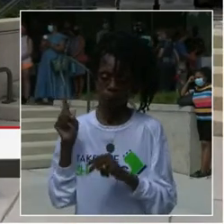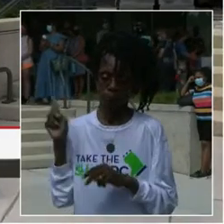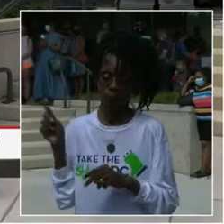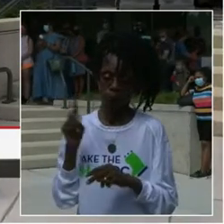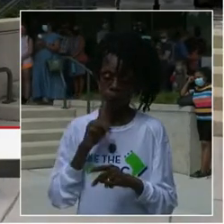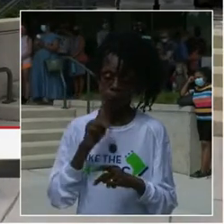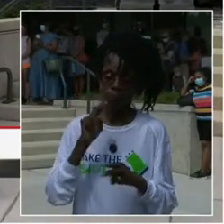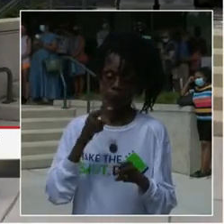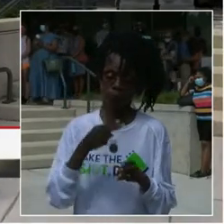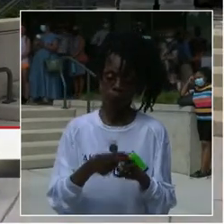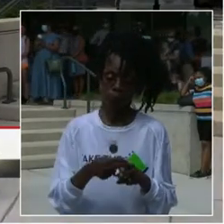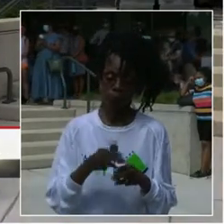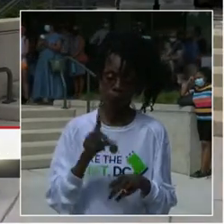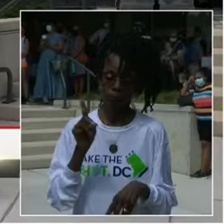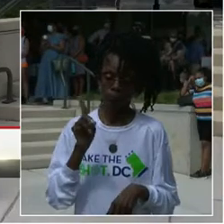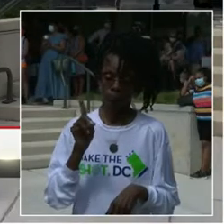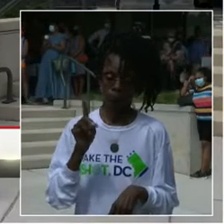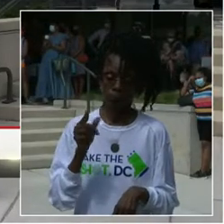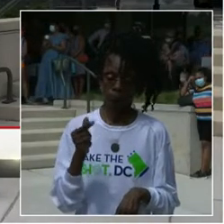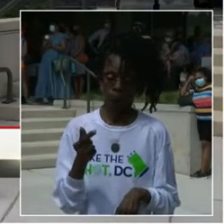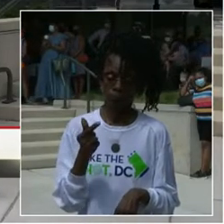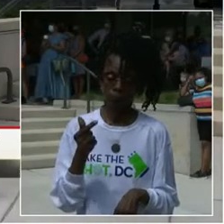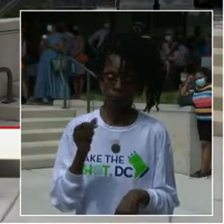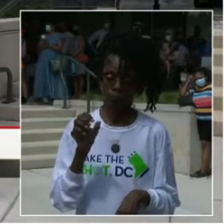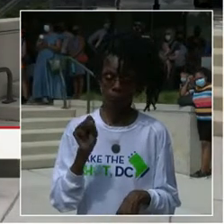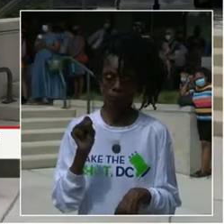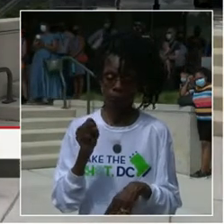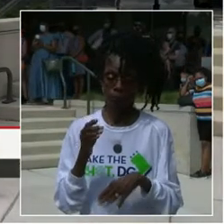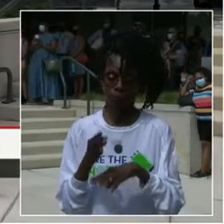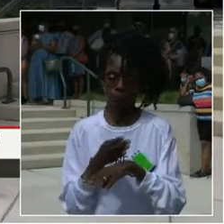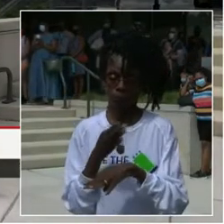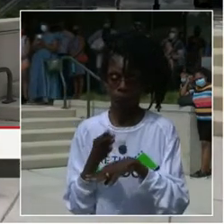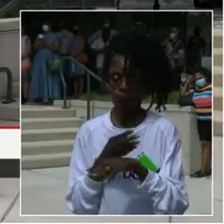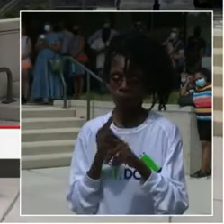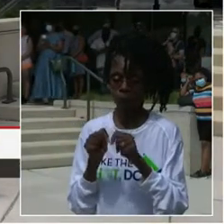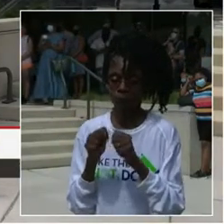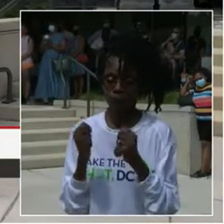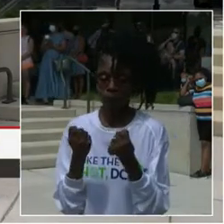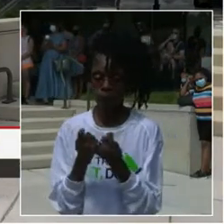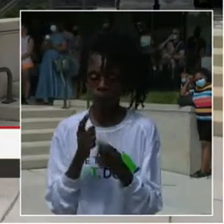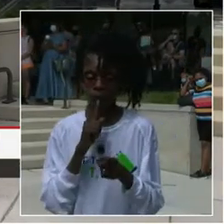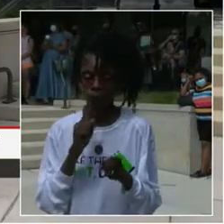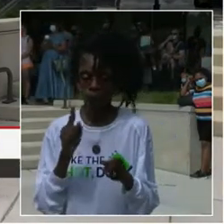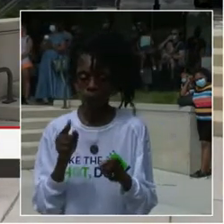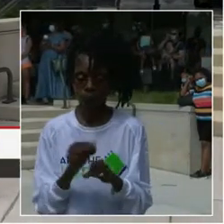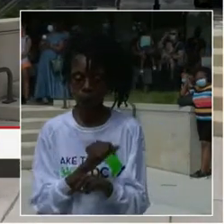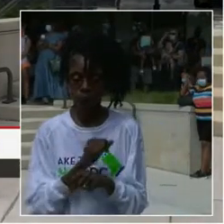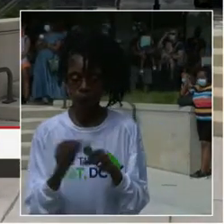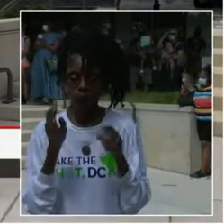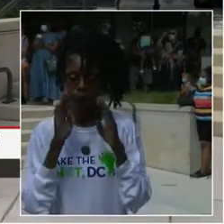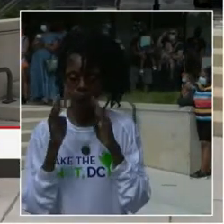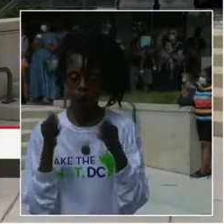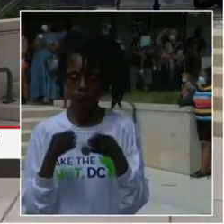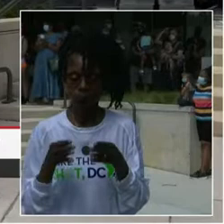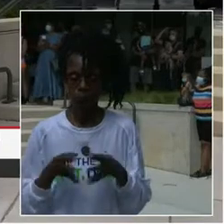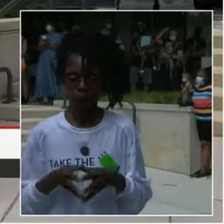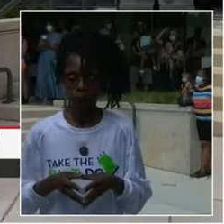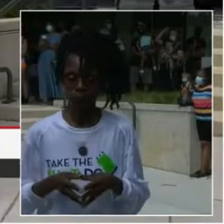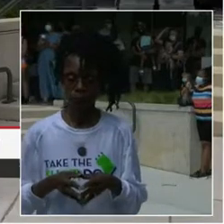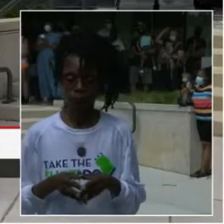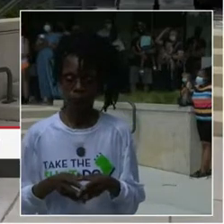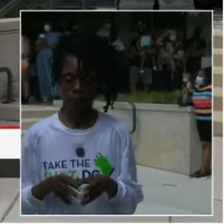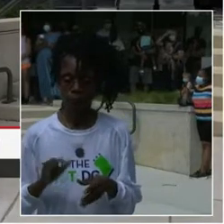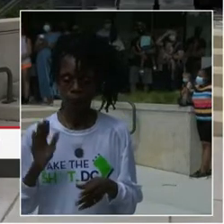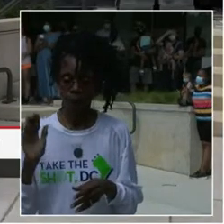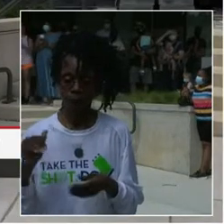DGS construction team has been very focused on this with their construction partner, MCM Build.